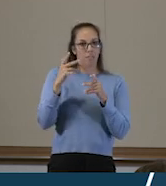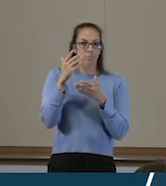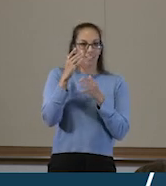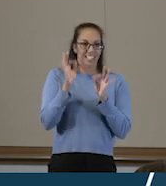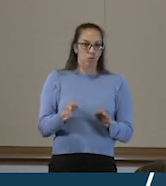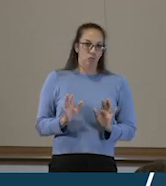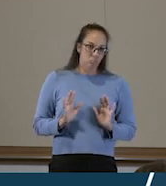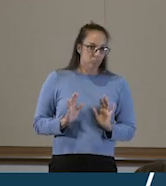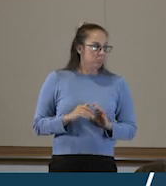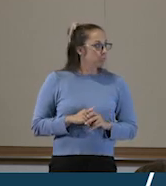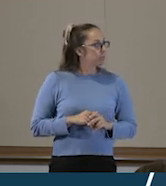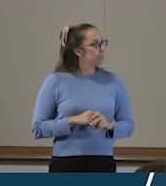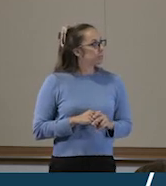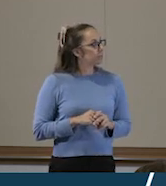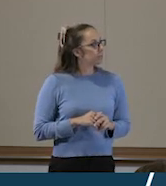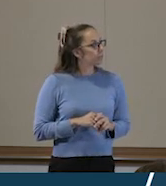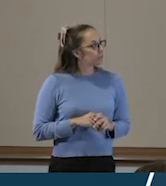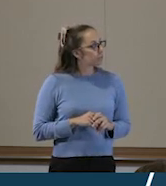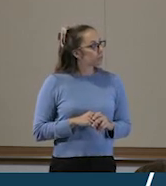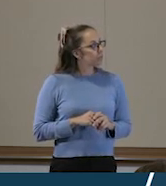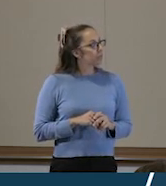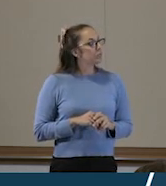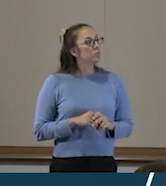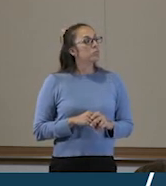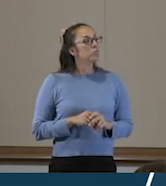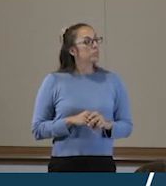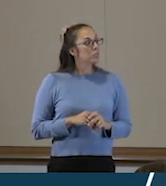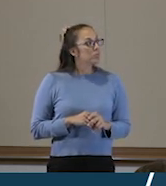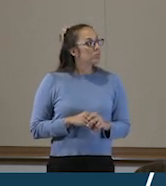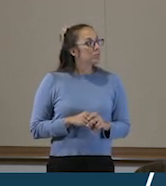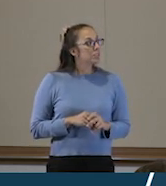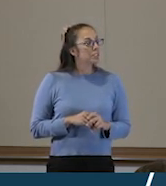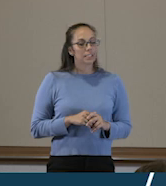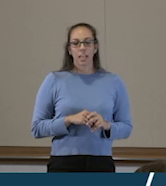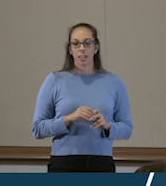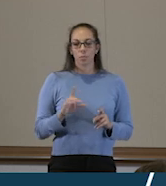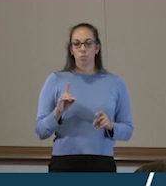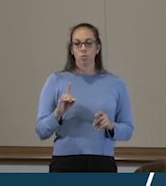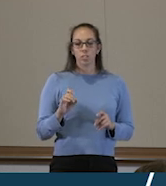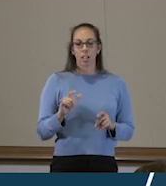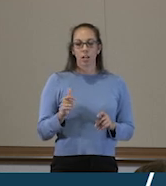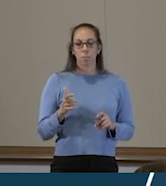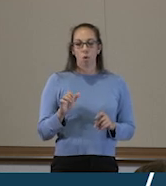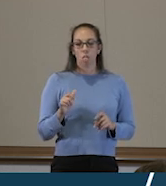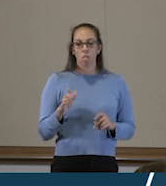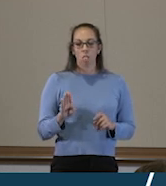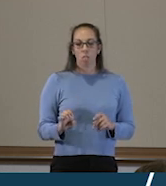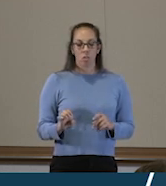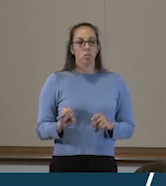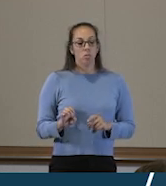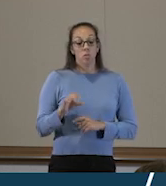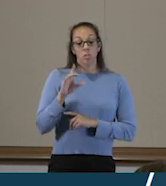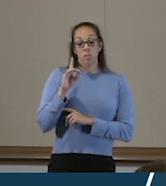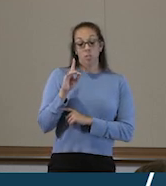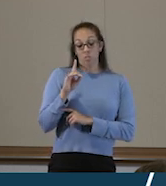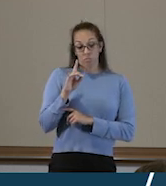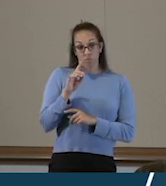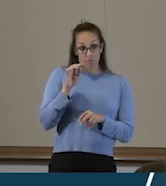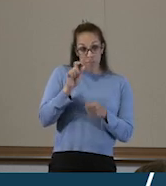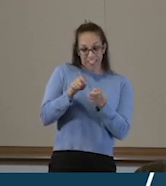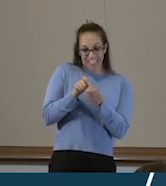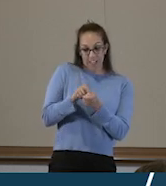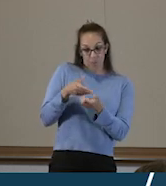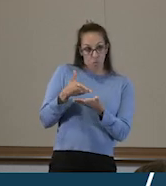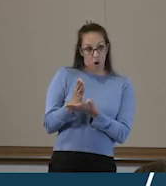Delegable rights, meaning the rights that are delegable to the guardian, to the potential guardian, are the